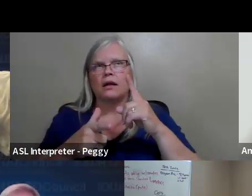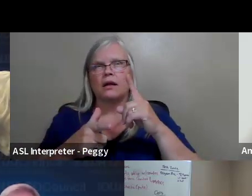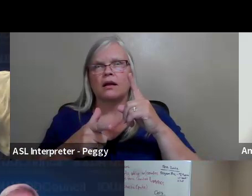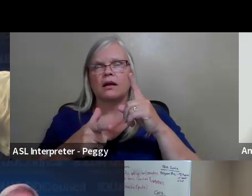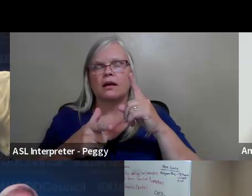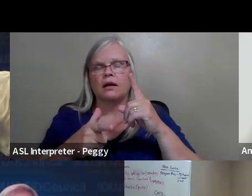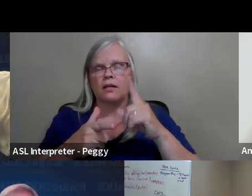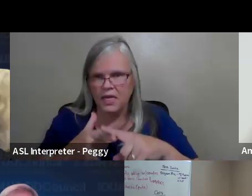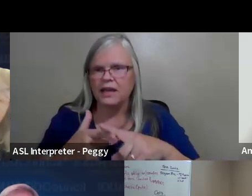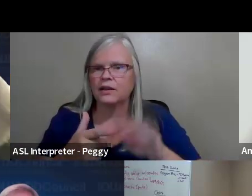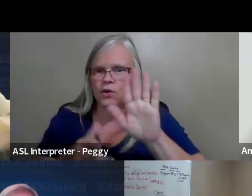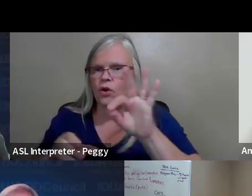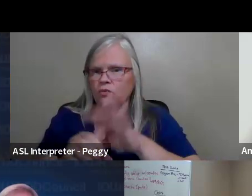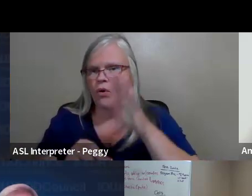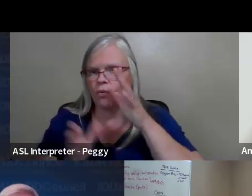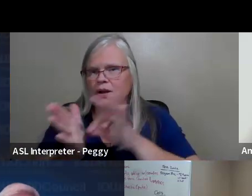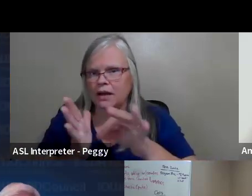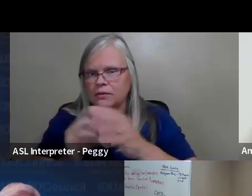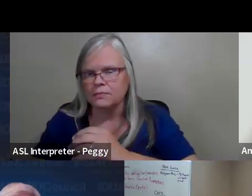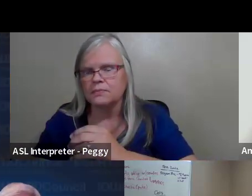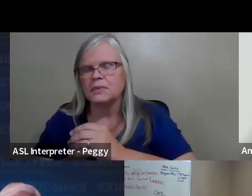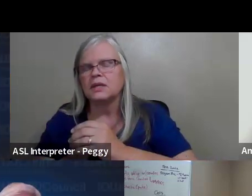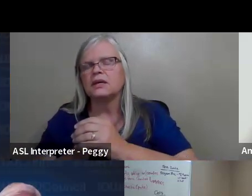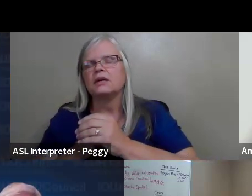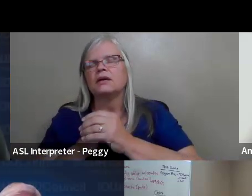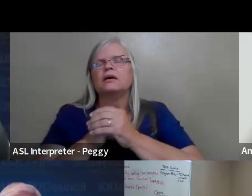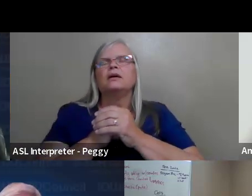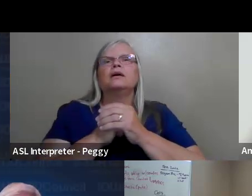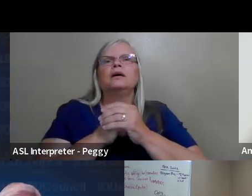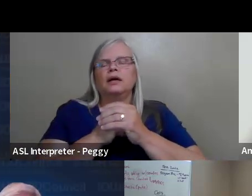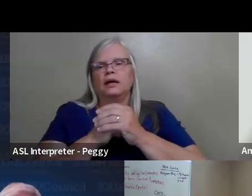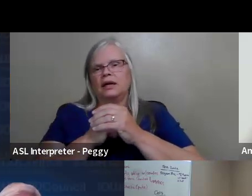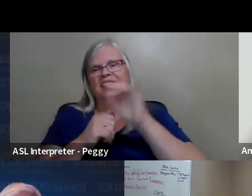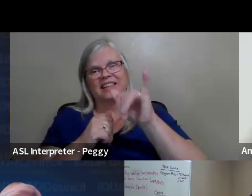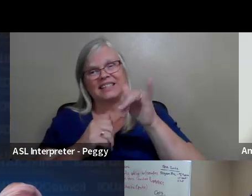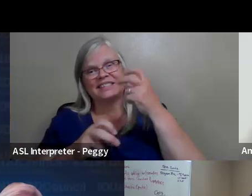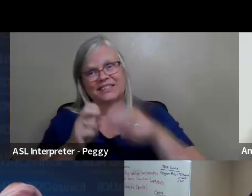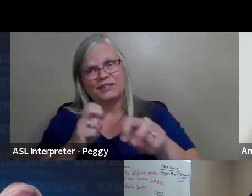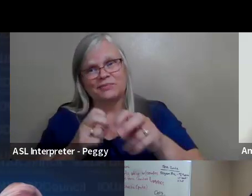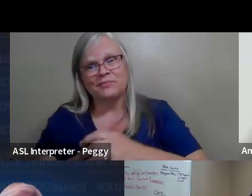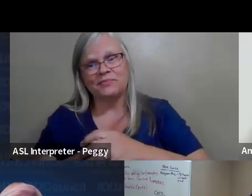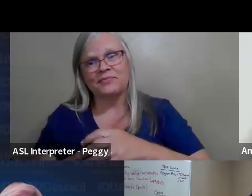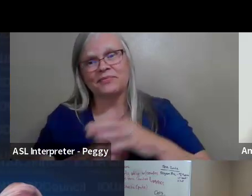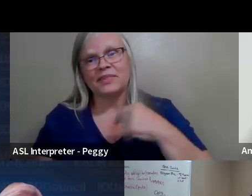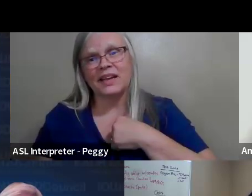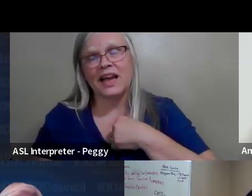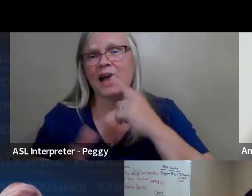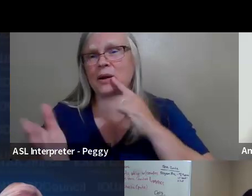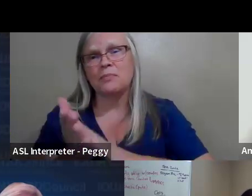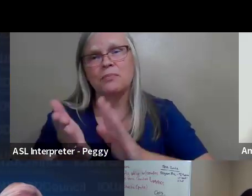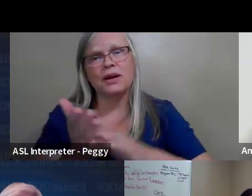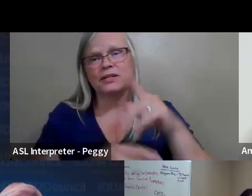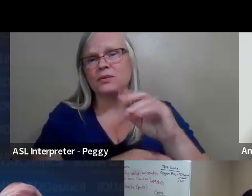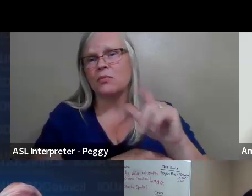to get through that process. But ask if, and this is the tricky one. Like I said, I love to praise my poll workers.